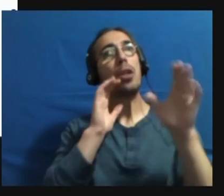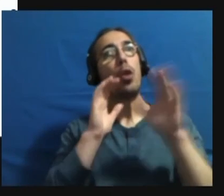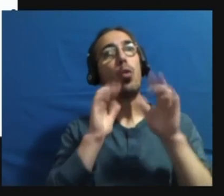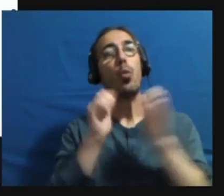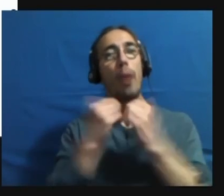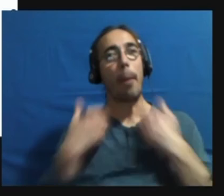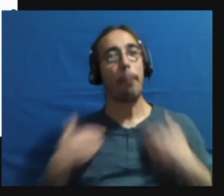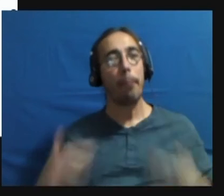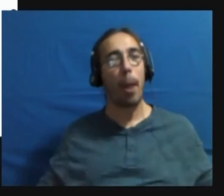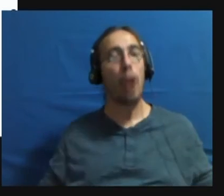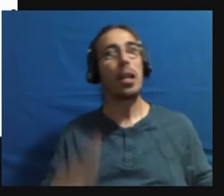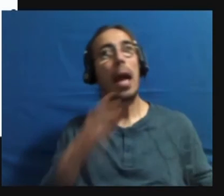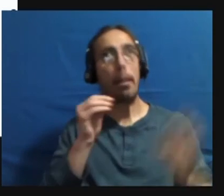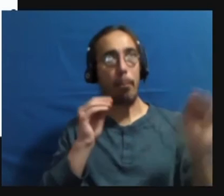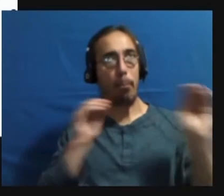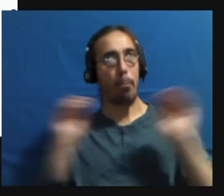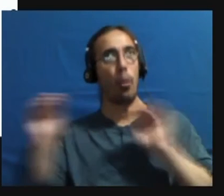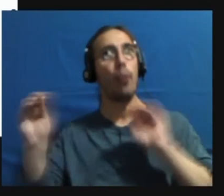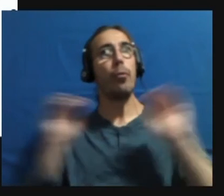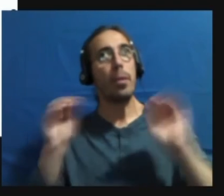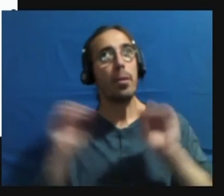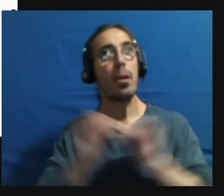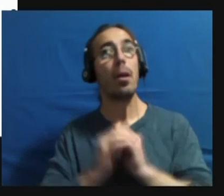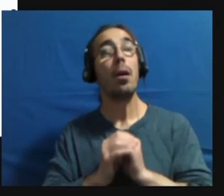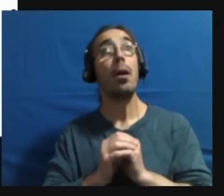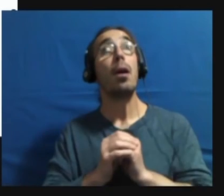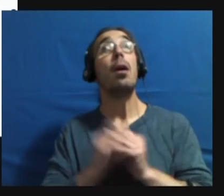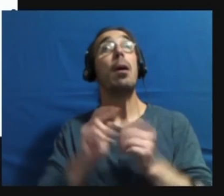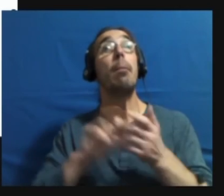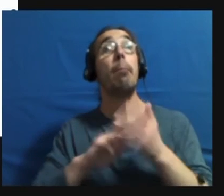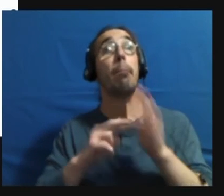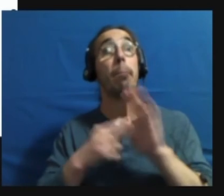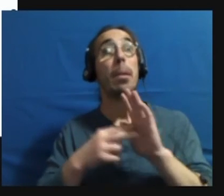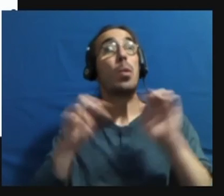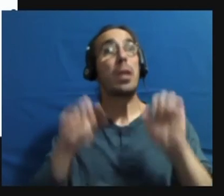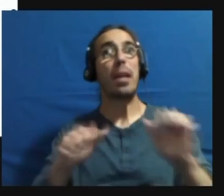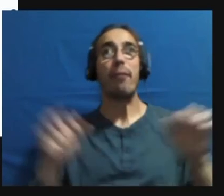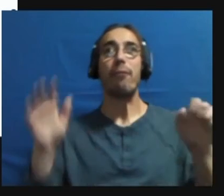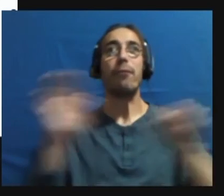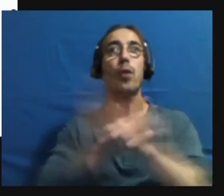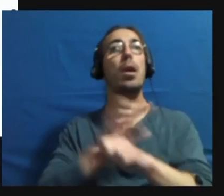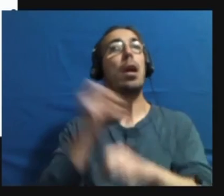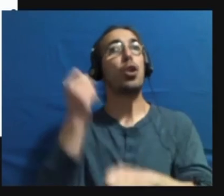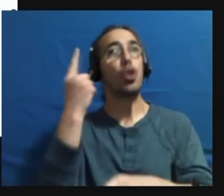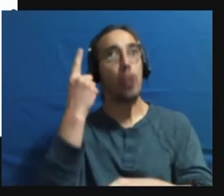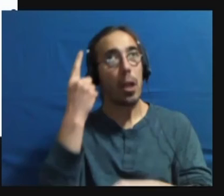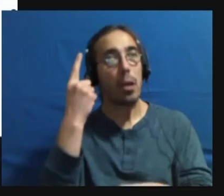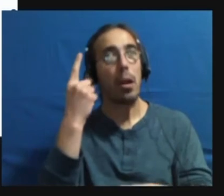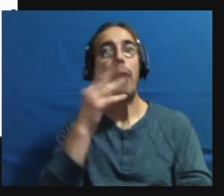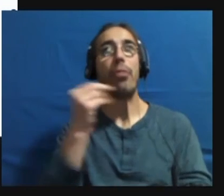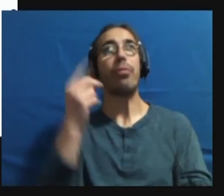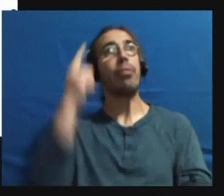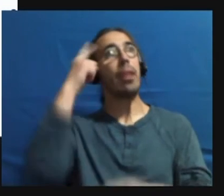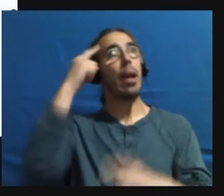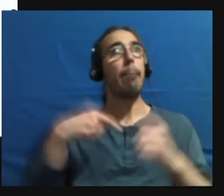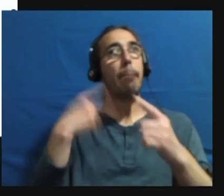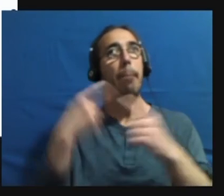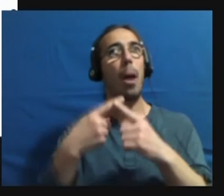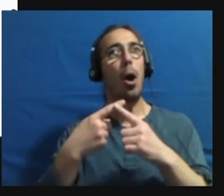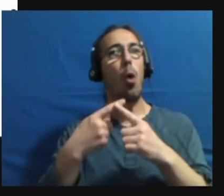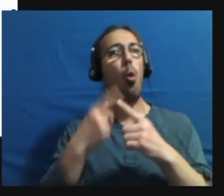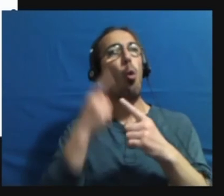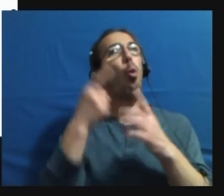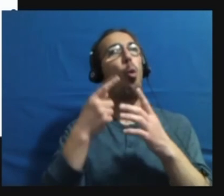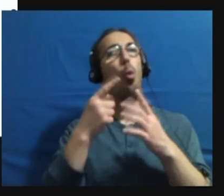and differences, then we can really start to understand and think about what compatibility